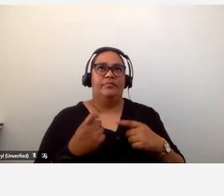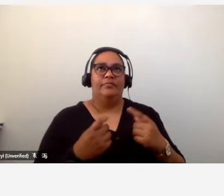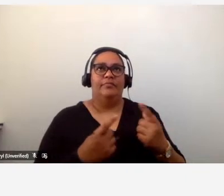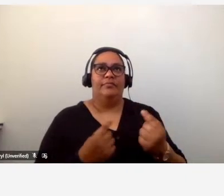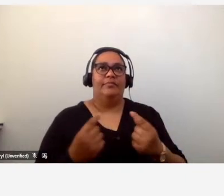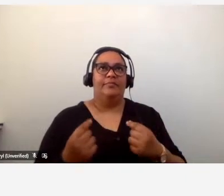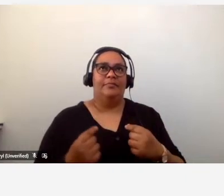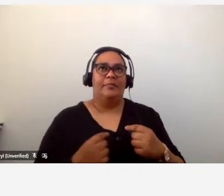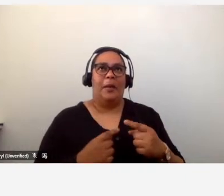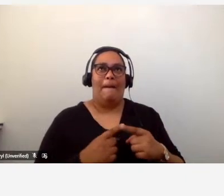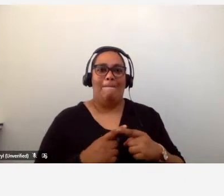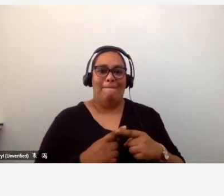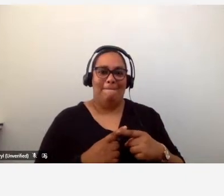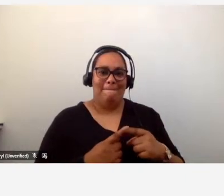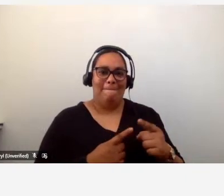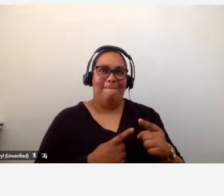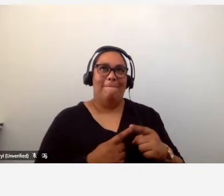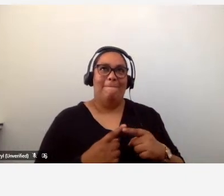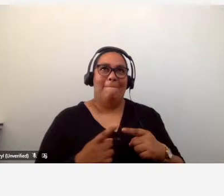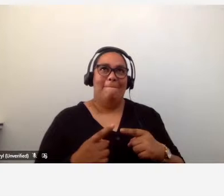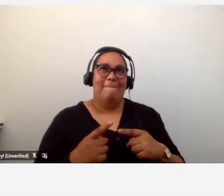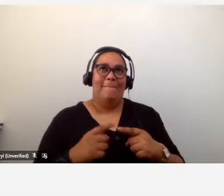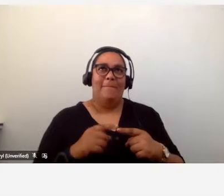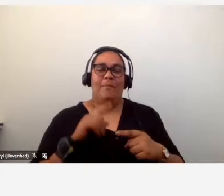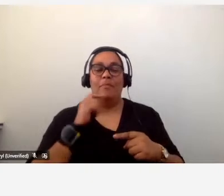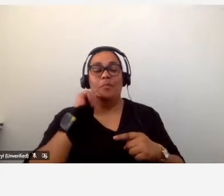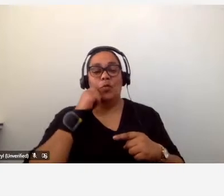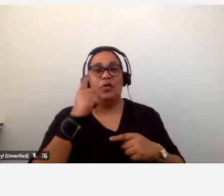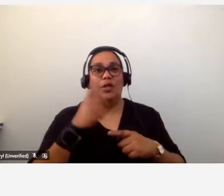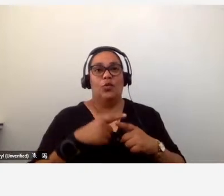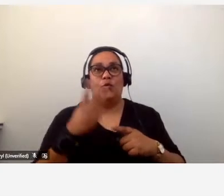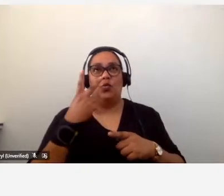was made to the minister, which is around the